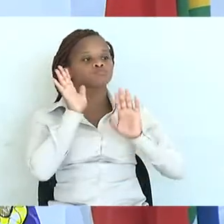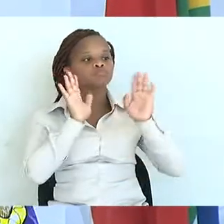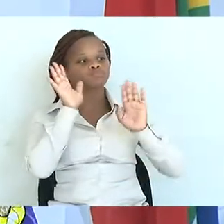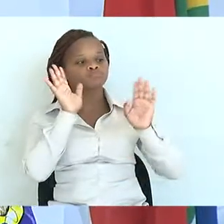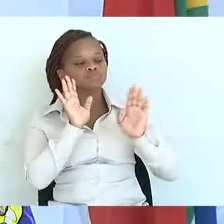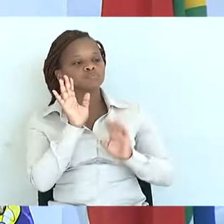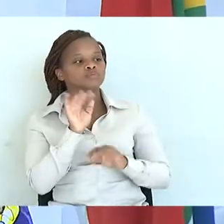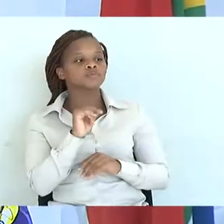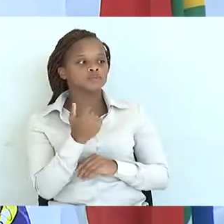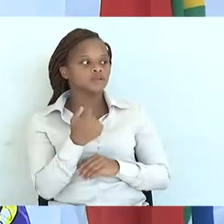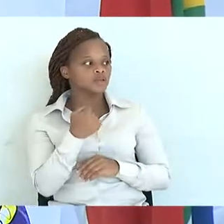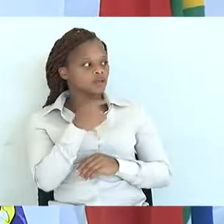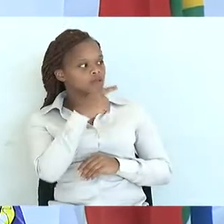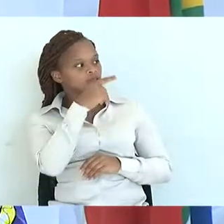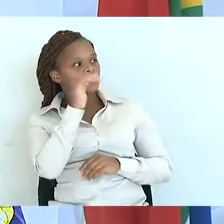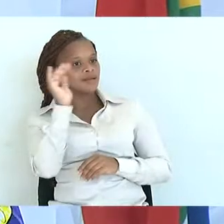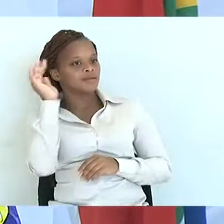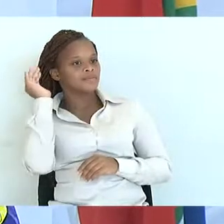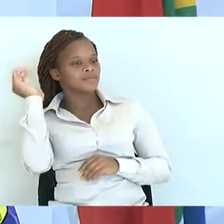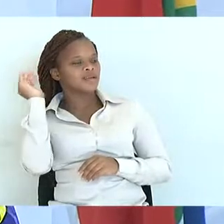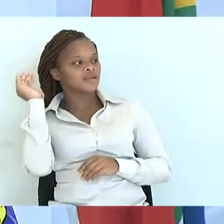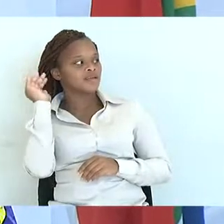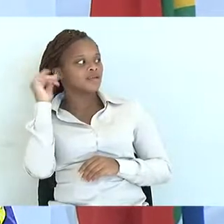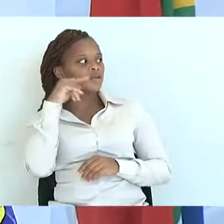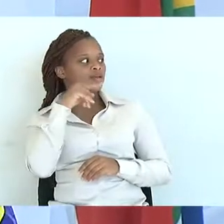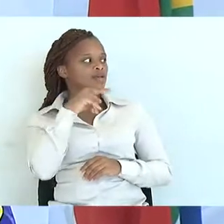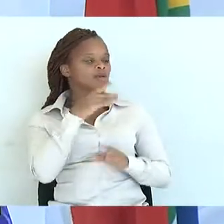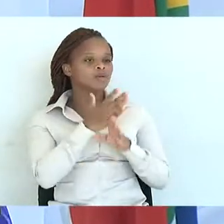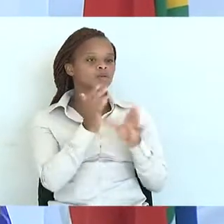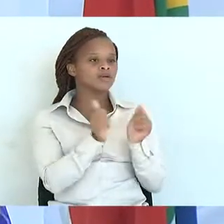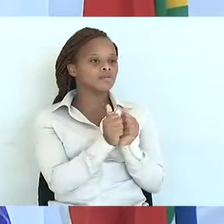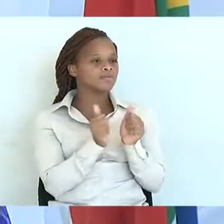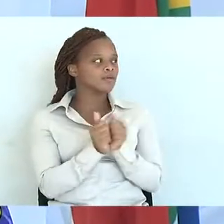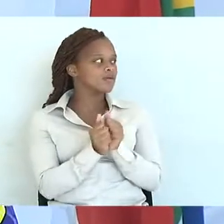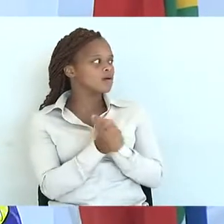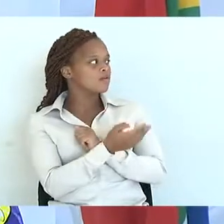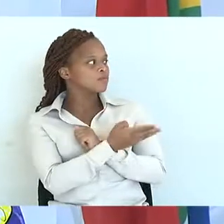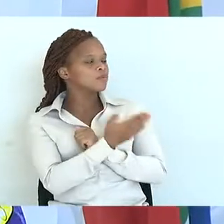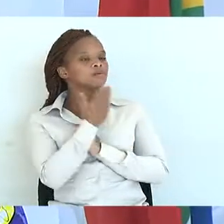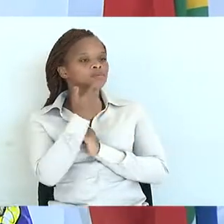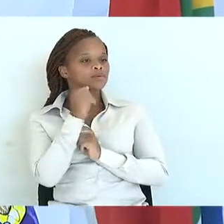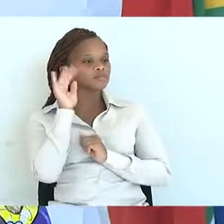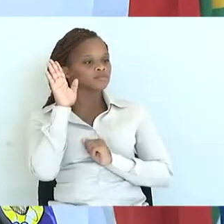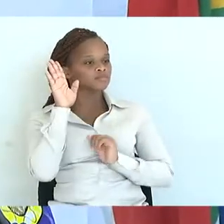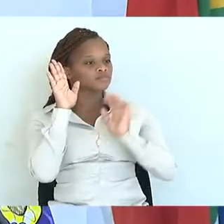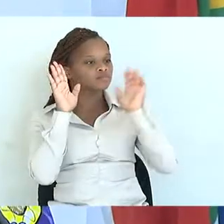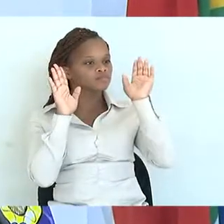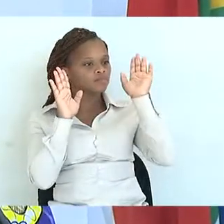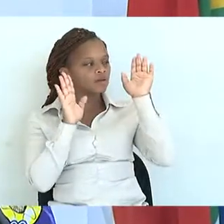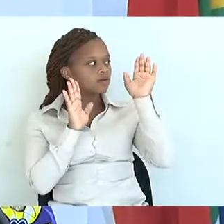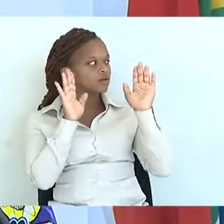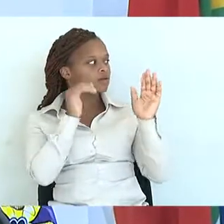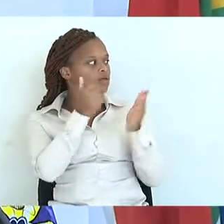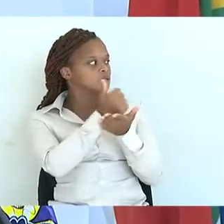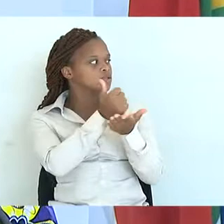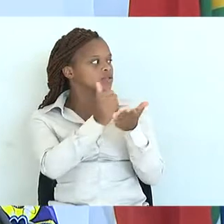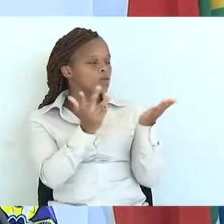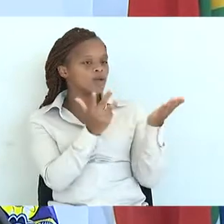emuva there are colleagues ngicela niphakamise izandla that are sitting at the